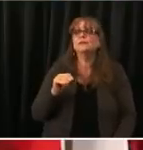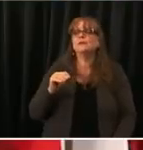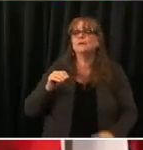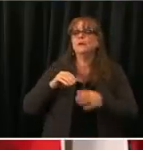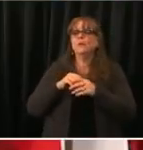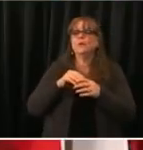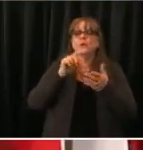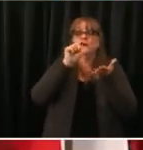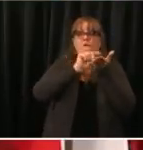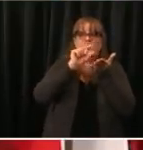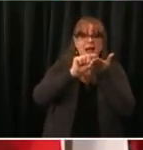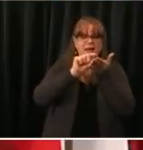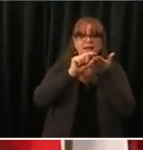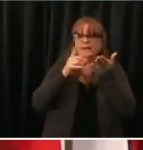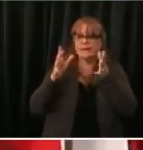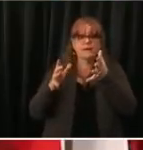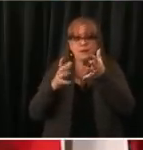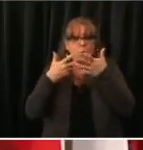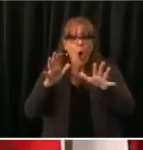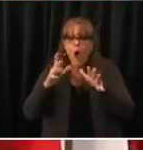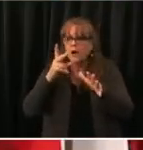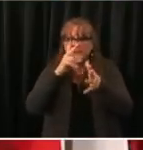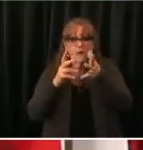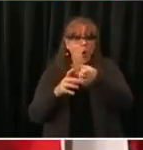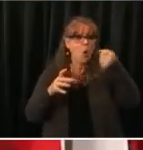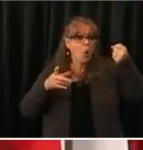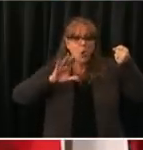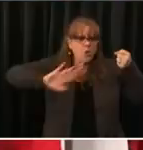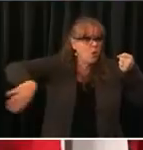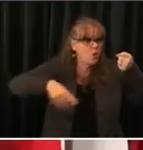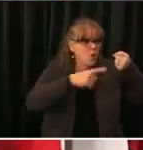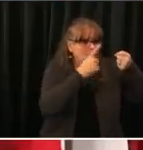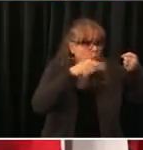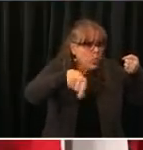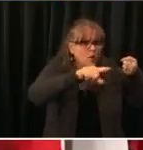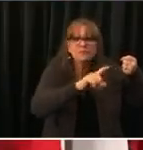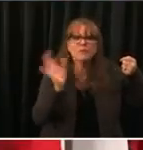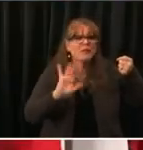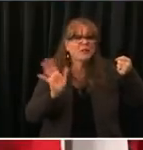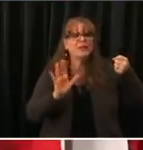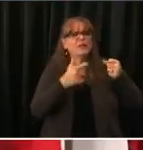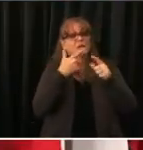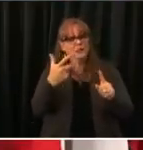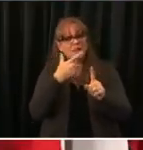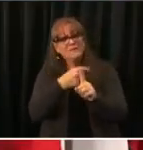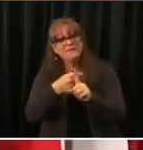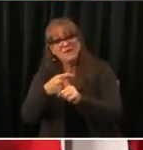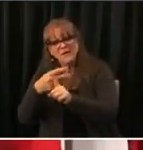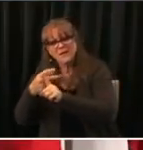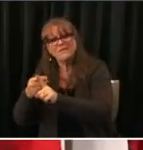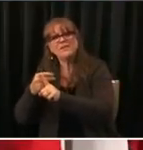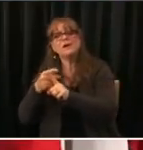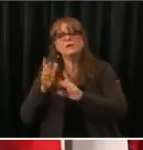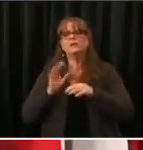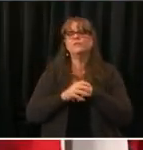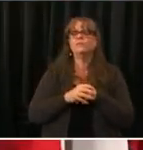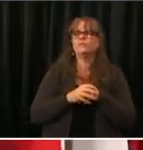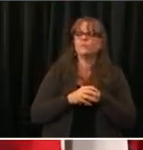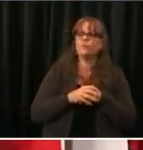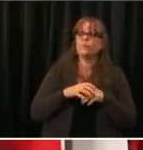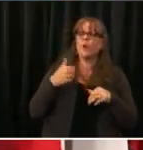get, because there's not enough people that you can find who meet that rigid criteria to do it. So we need to reach 50 to 55% of 70 and